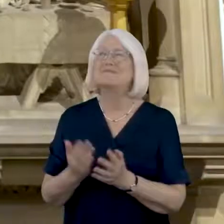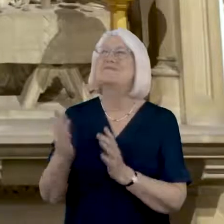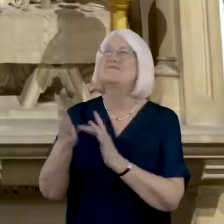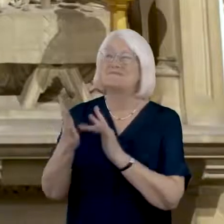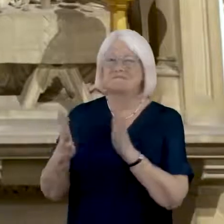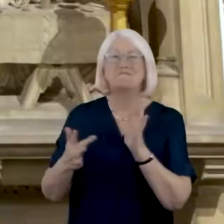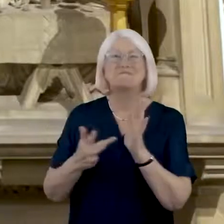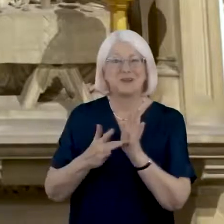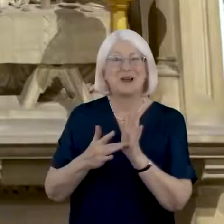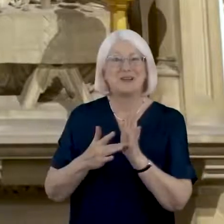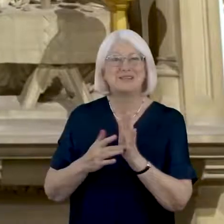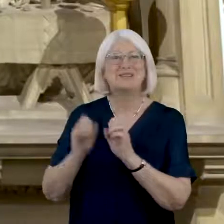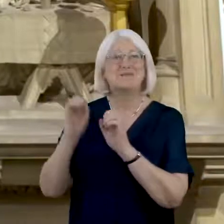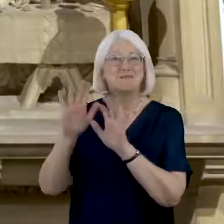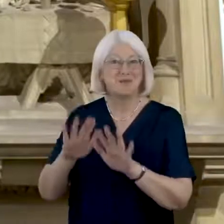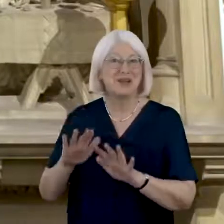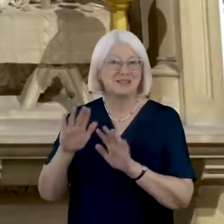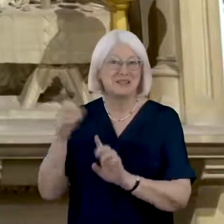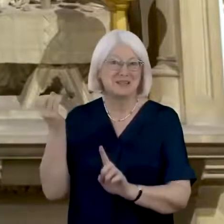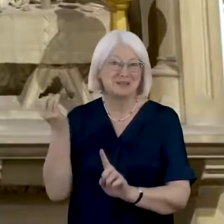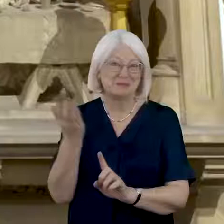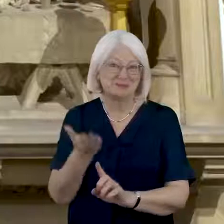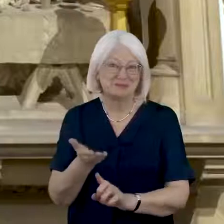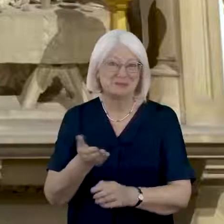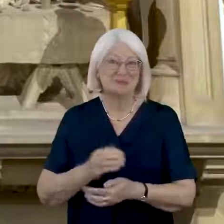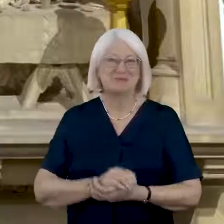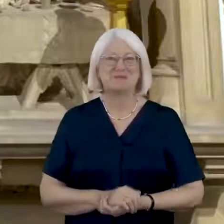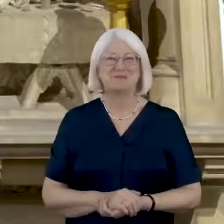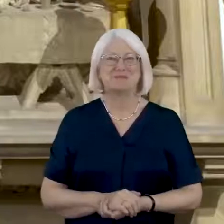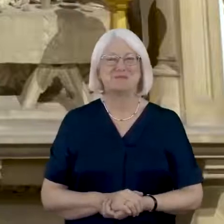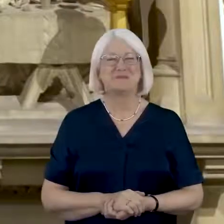mercy. Christ, have mercy.